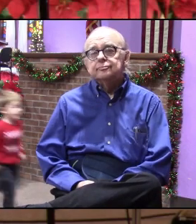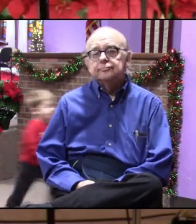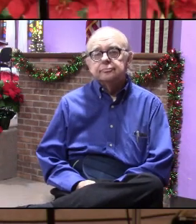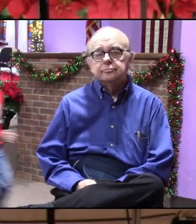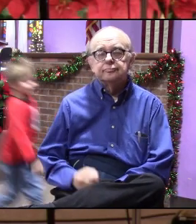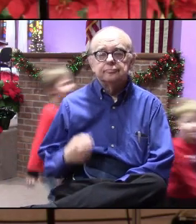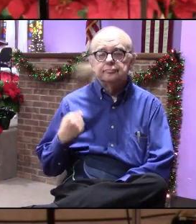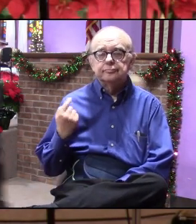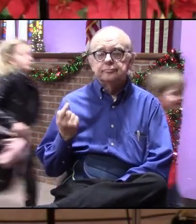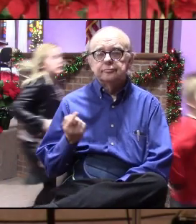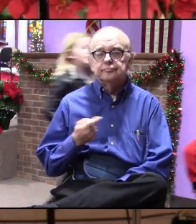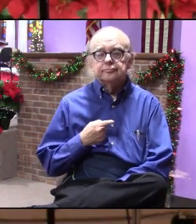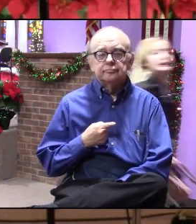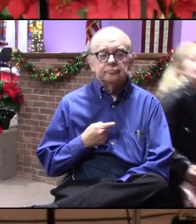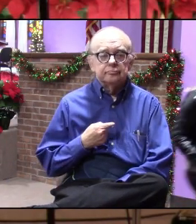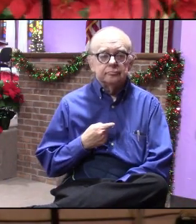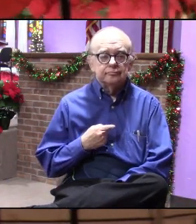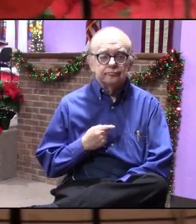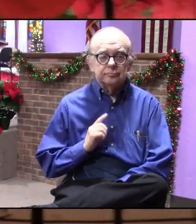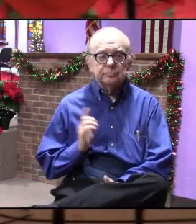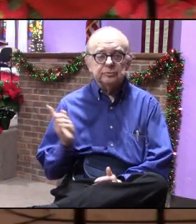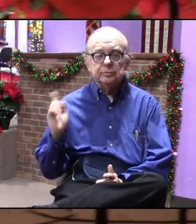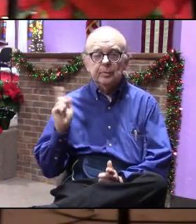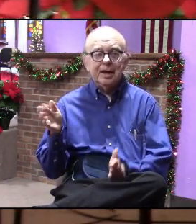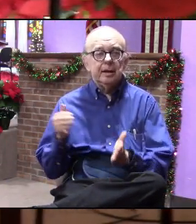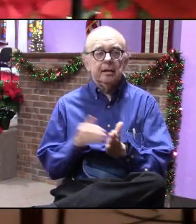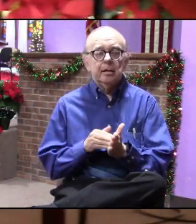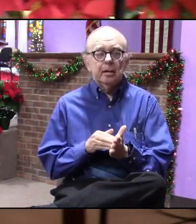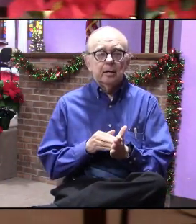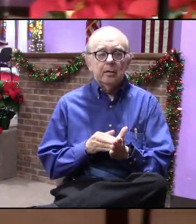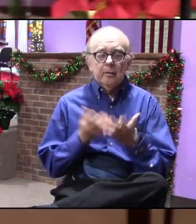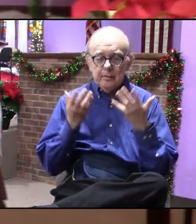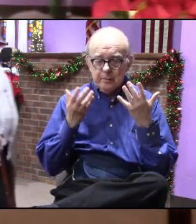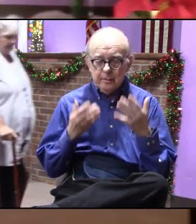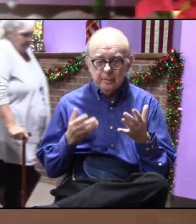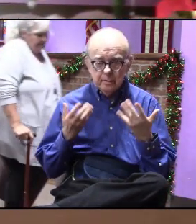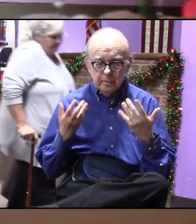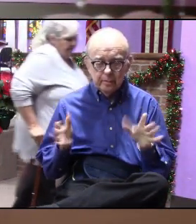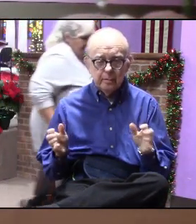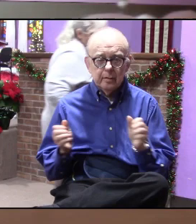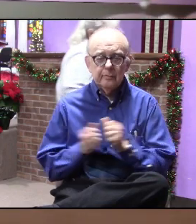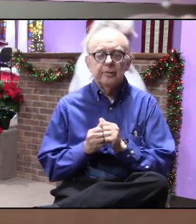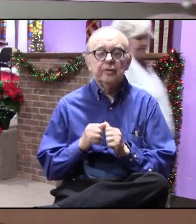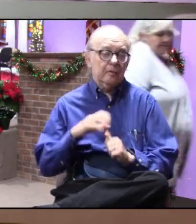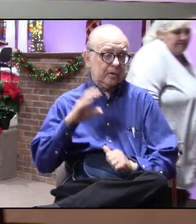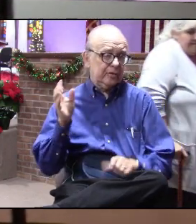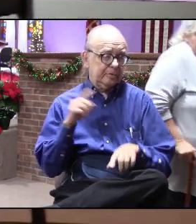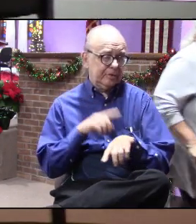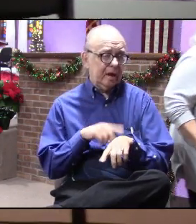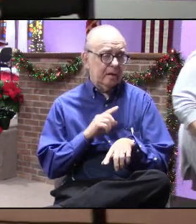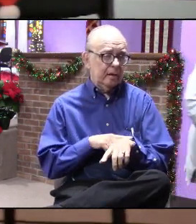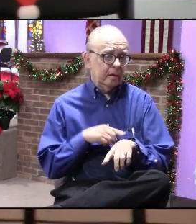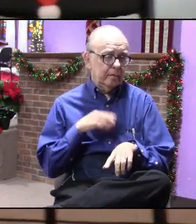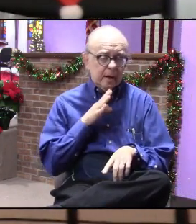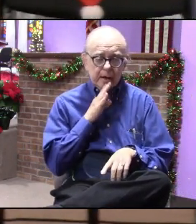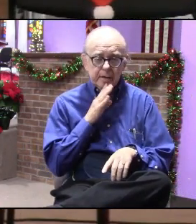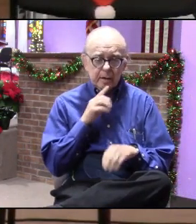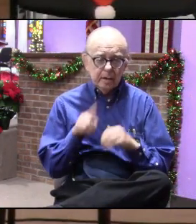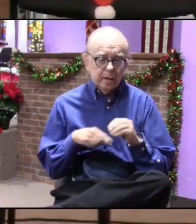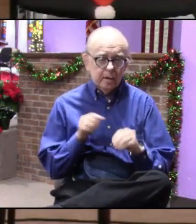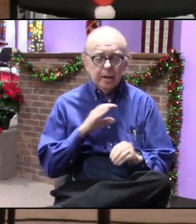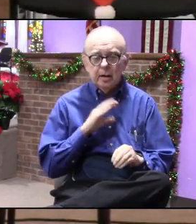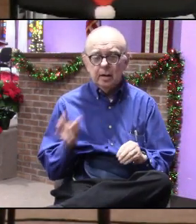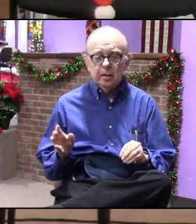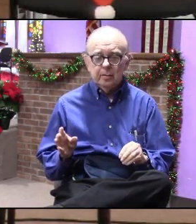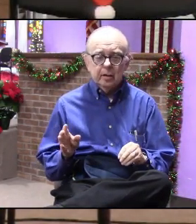we went back to we had just finished up Christmas, and we were talking about